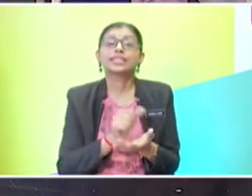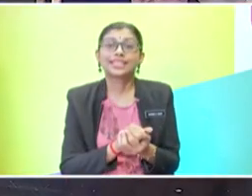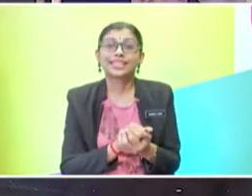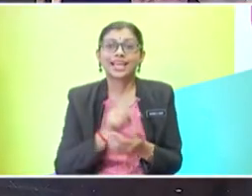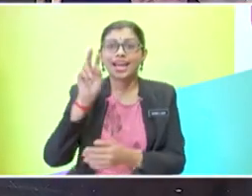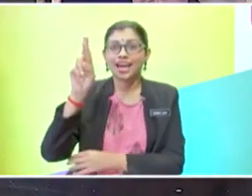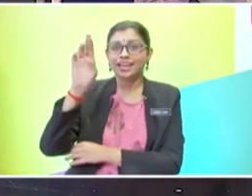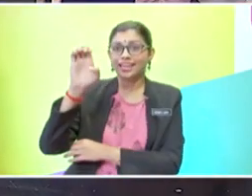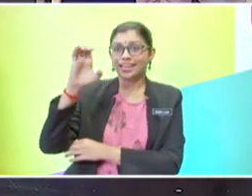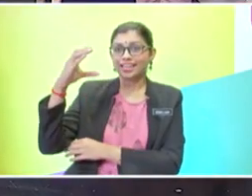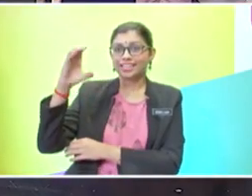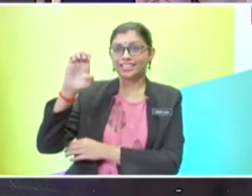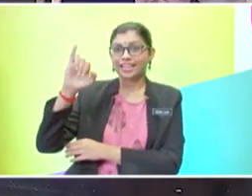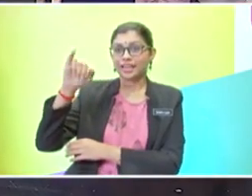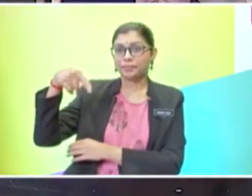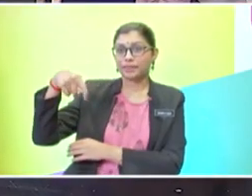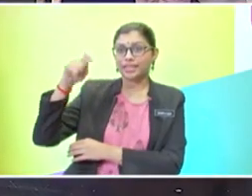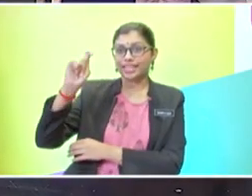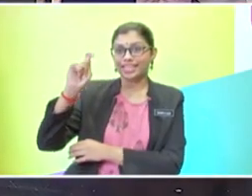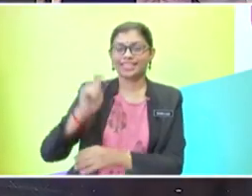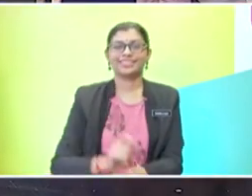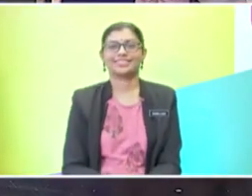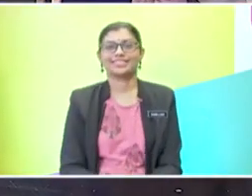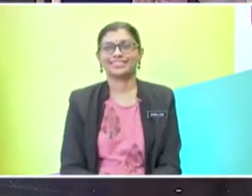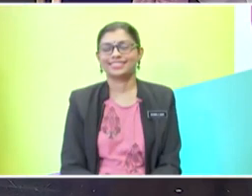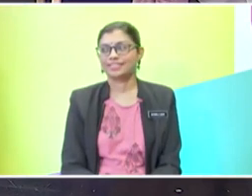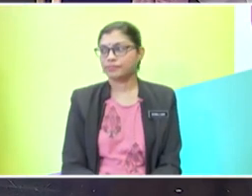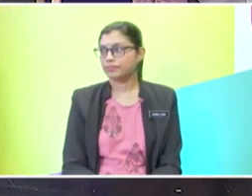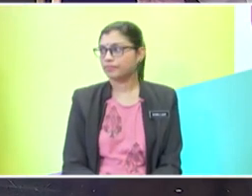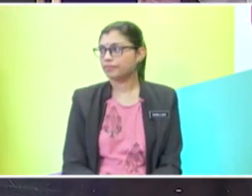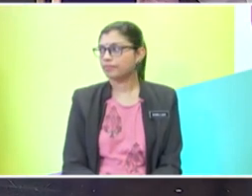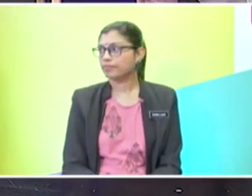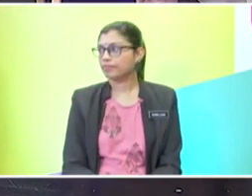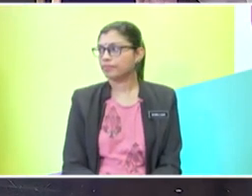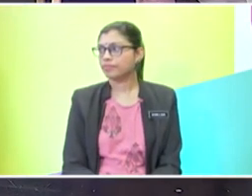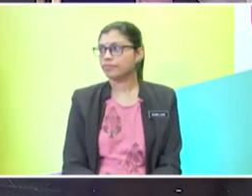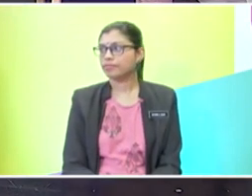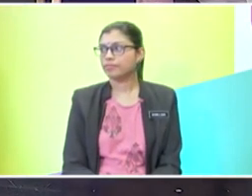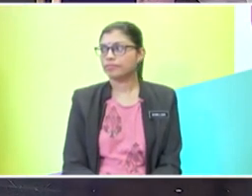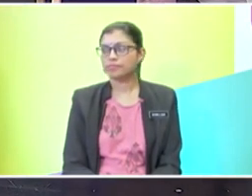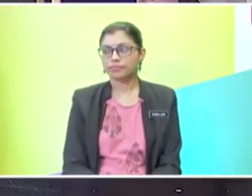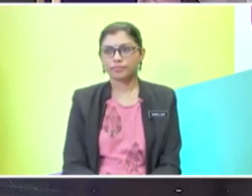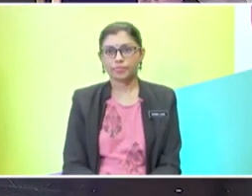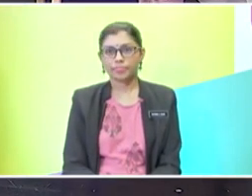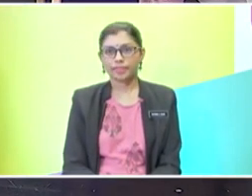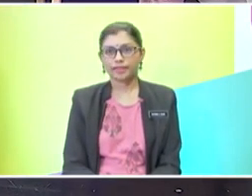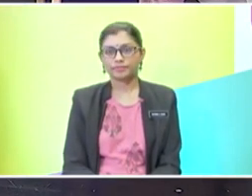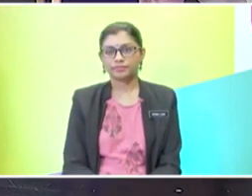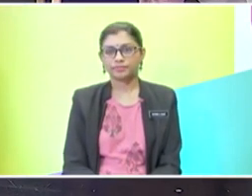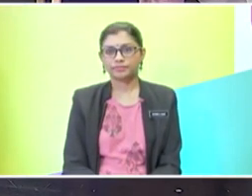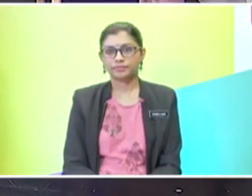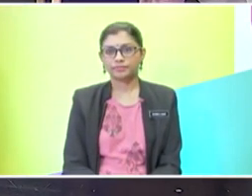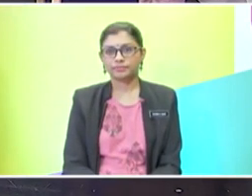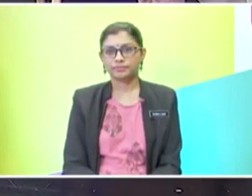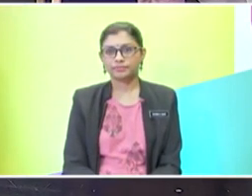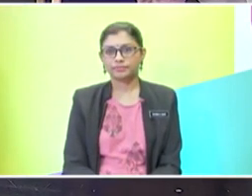receipt. Yes, receipt. Receipt. Comes under and that one document. Is here. Yes. Okay, so let's put this here. Okay. The next Keep one on that we